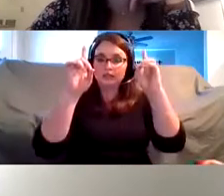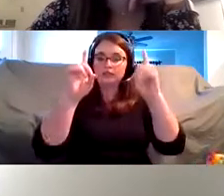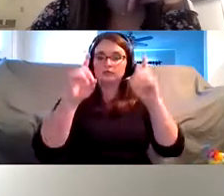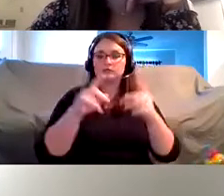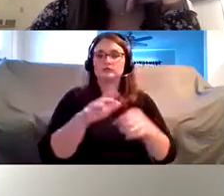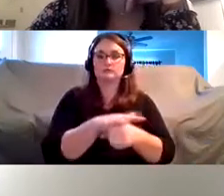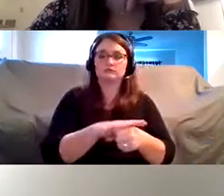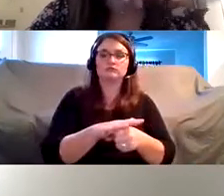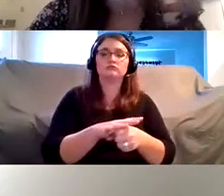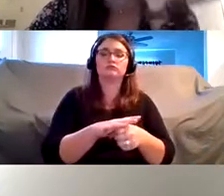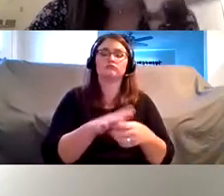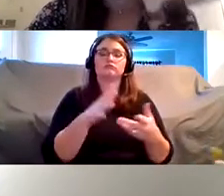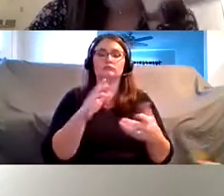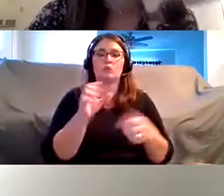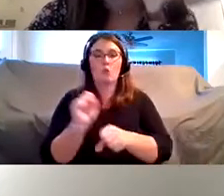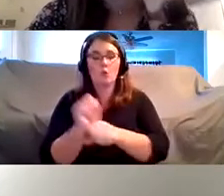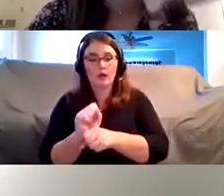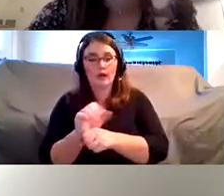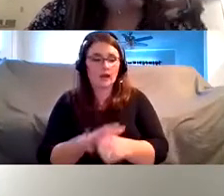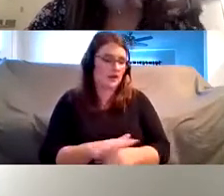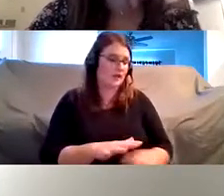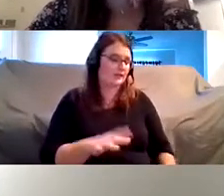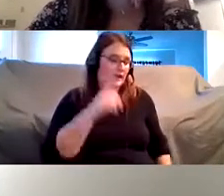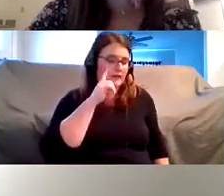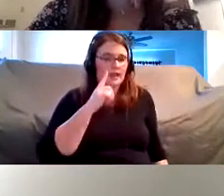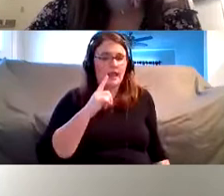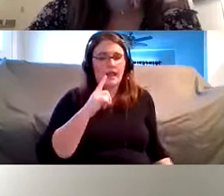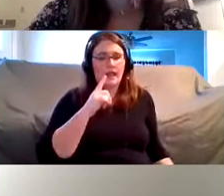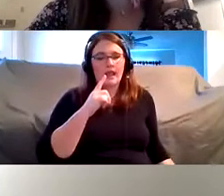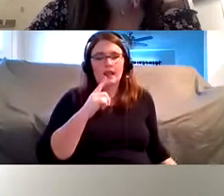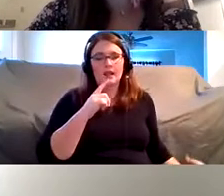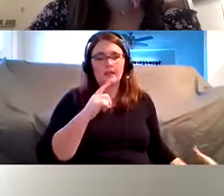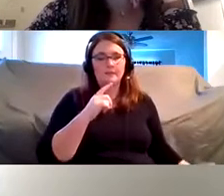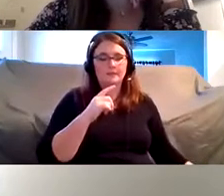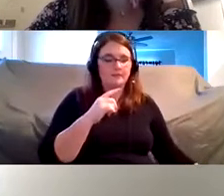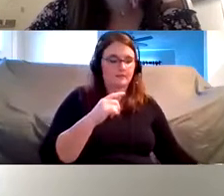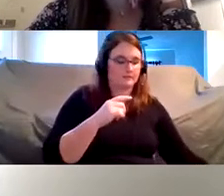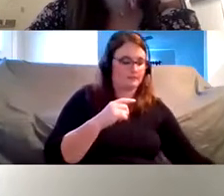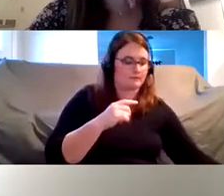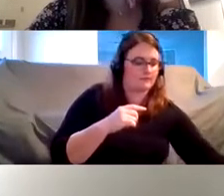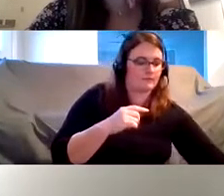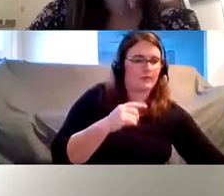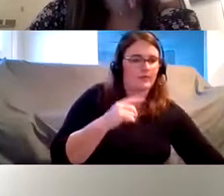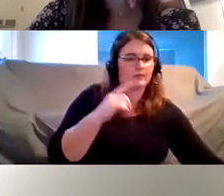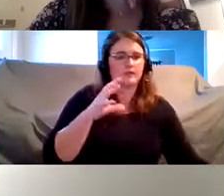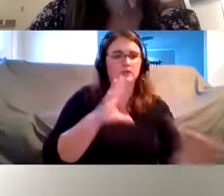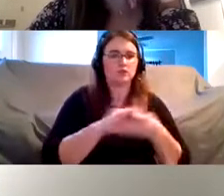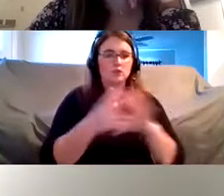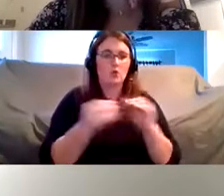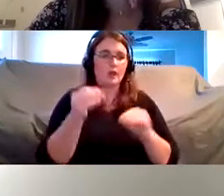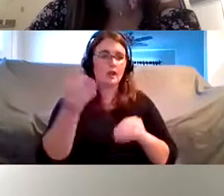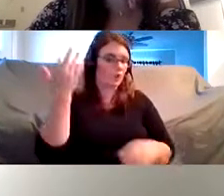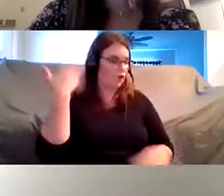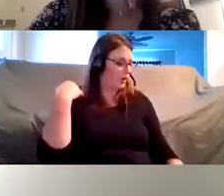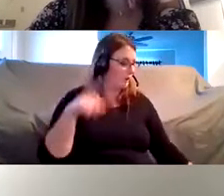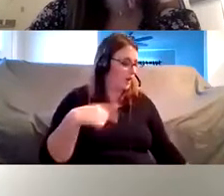spaces, I think that the story earlier about, you know, a colleague early in school kind of